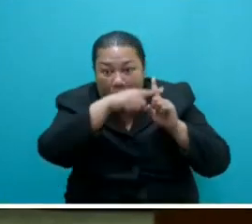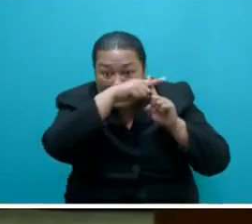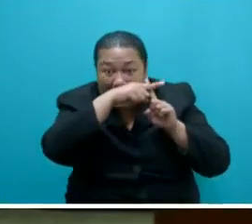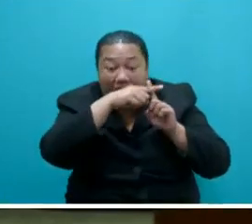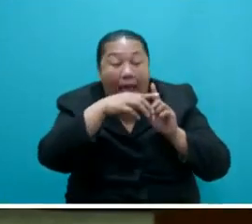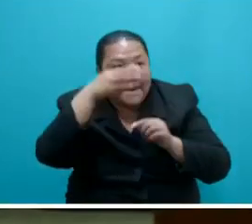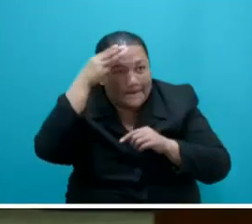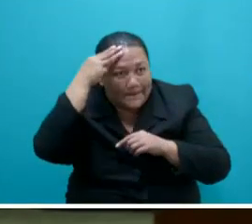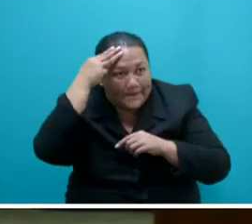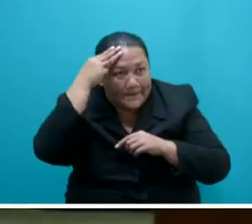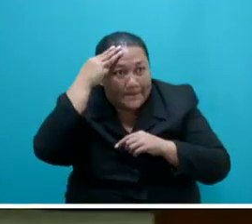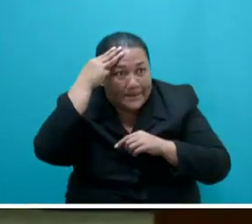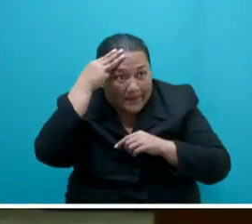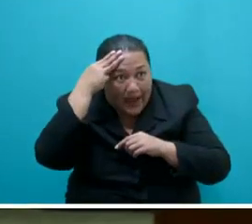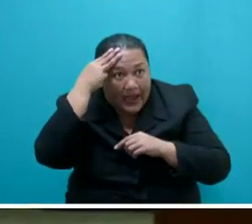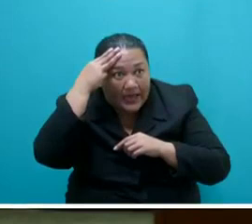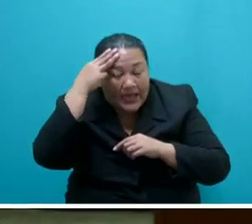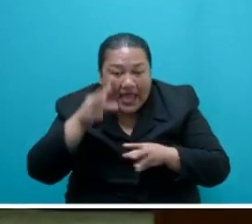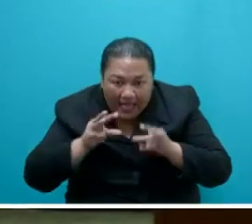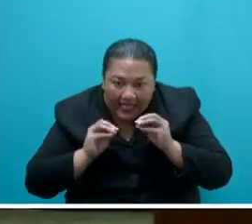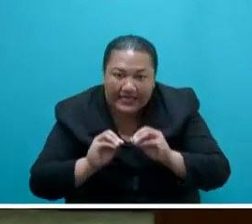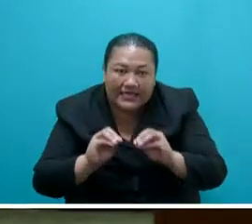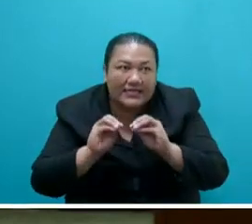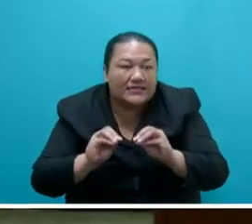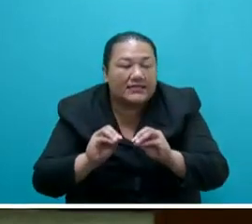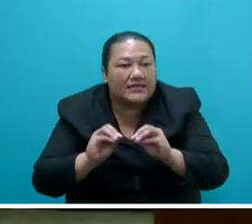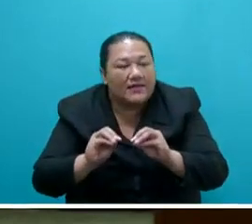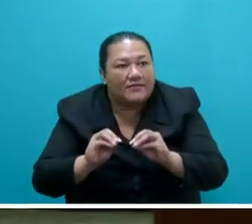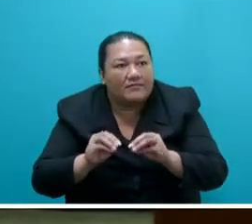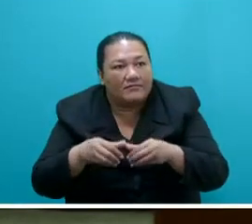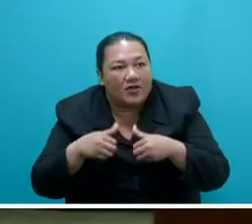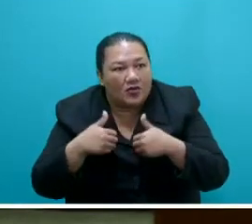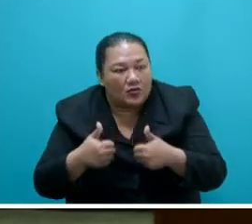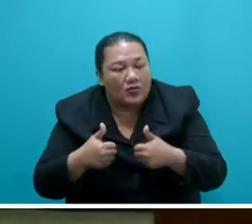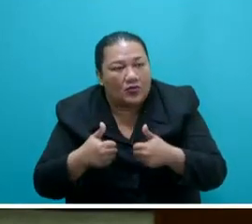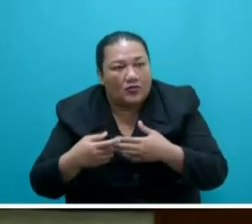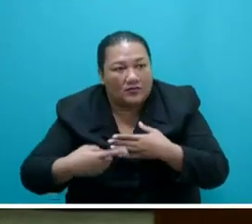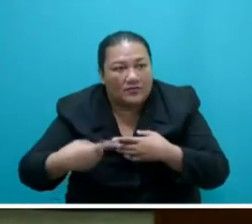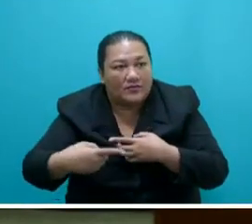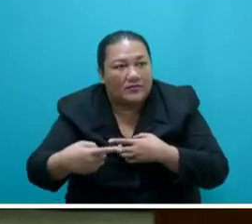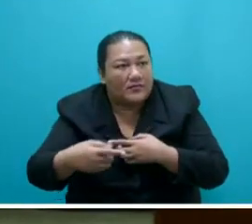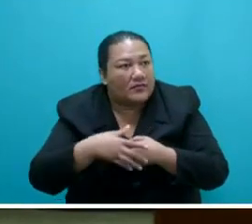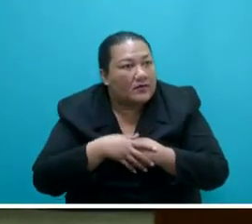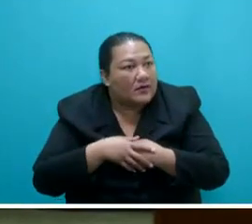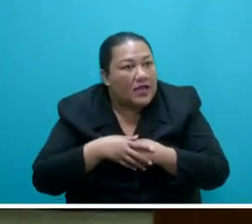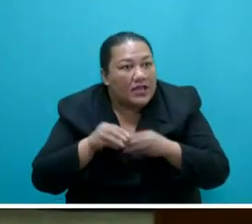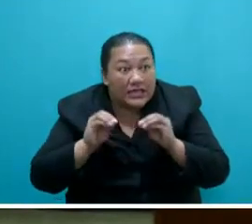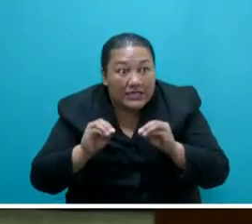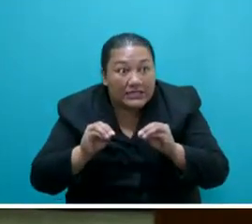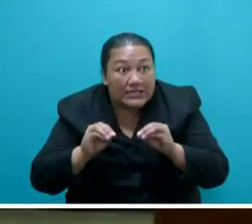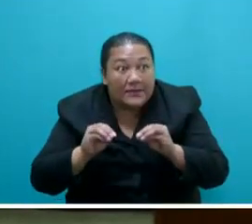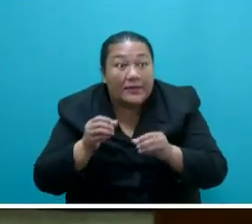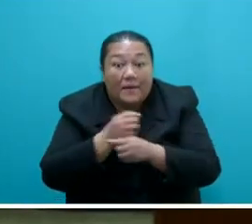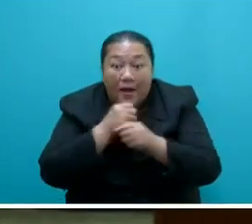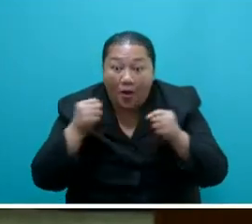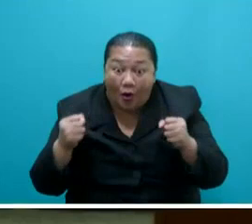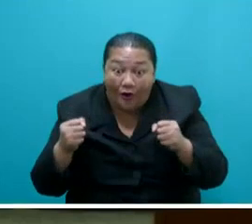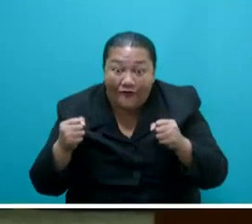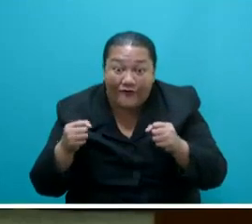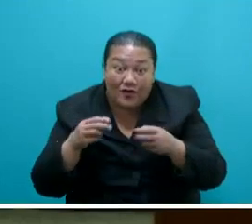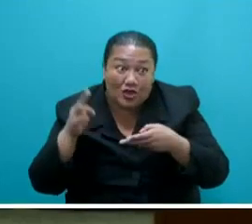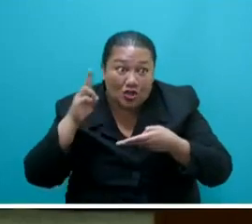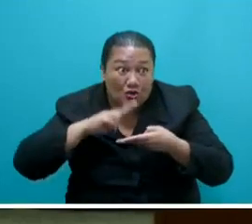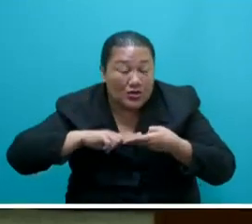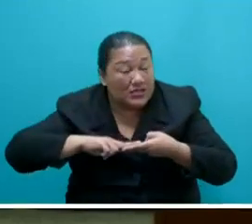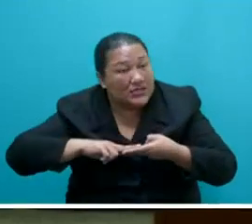other differently unless we teach them to do so. Yes. But if we teach them the power of unity, if we